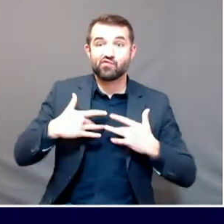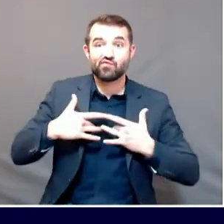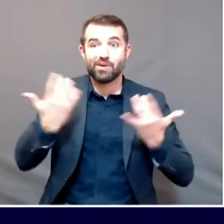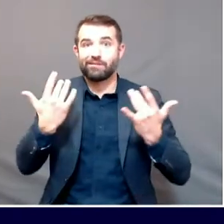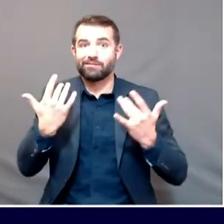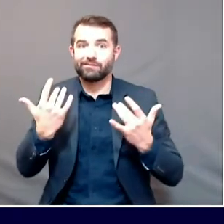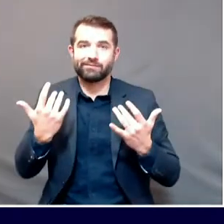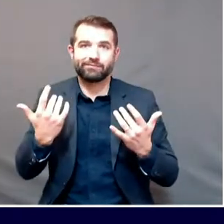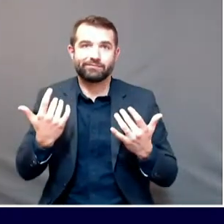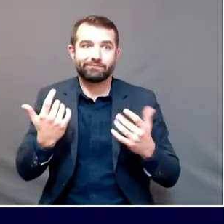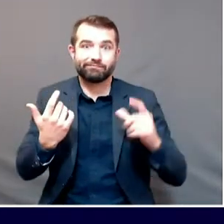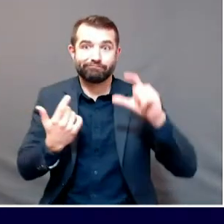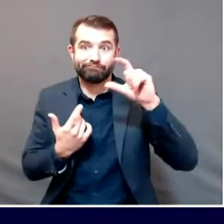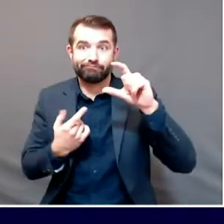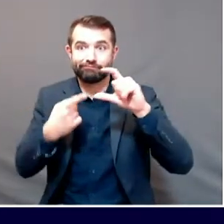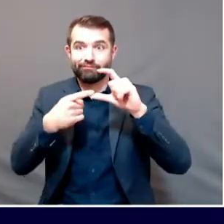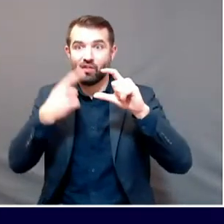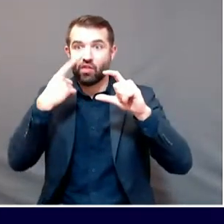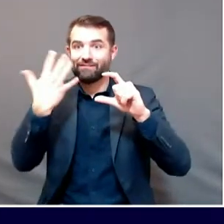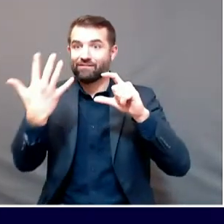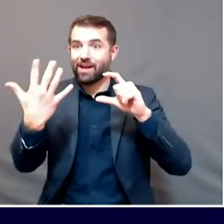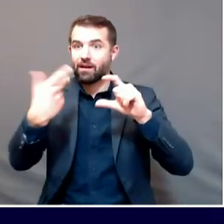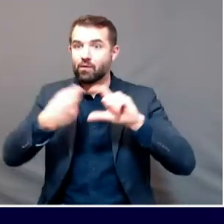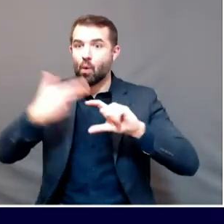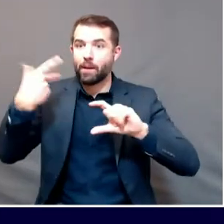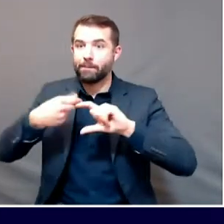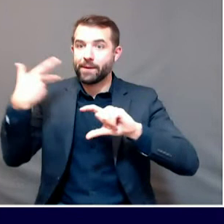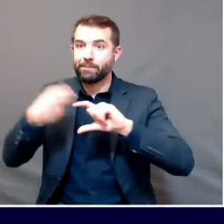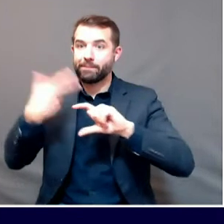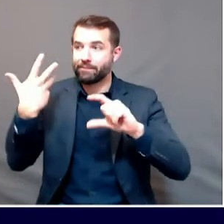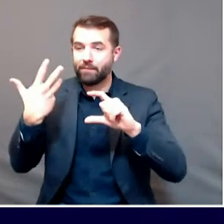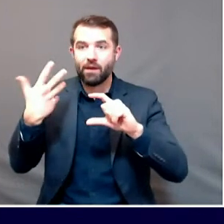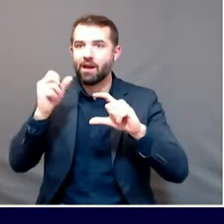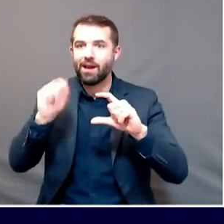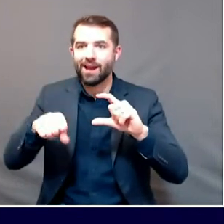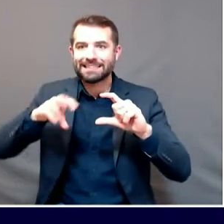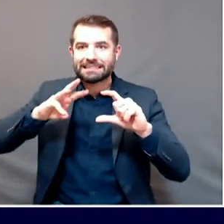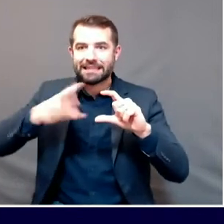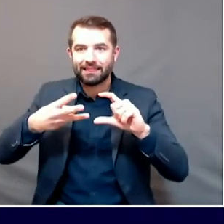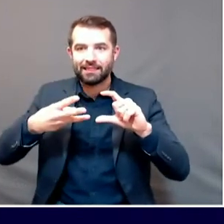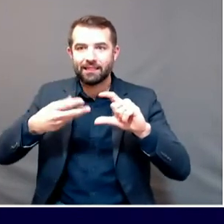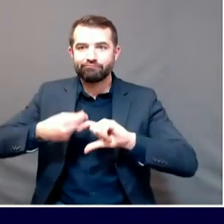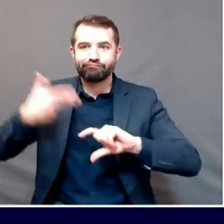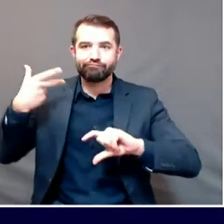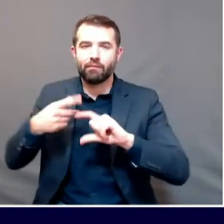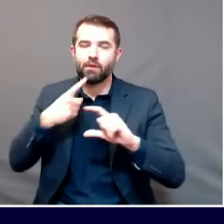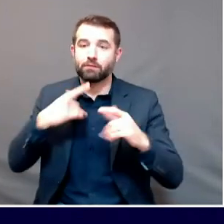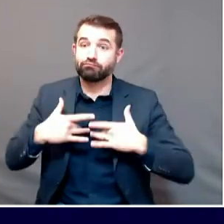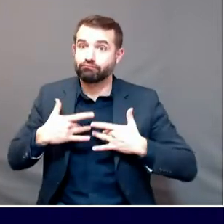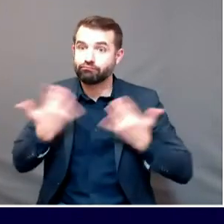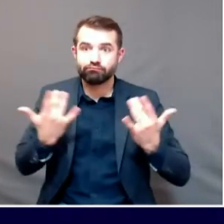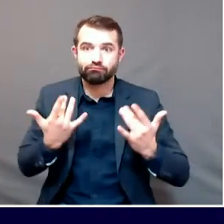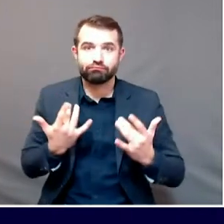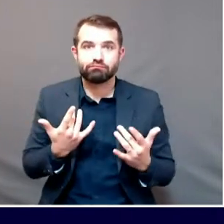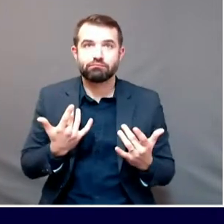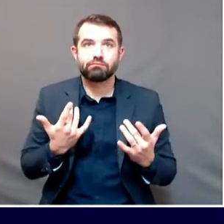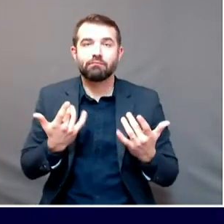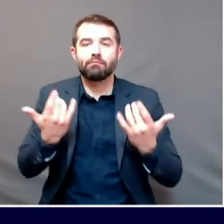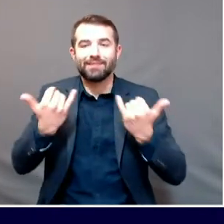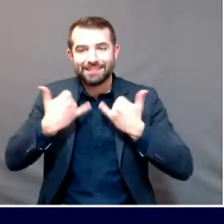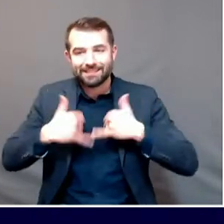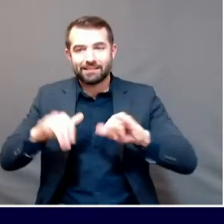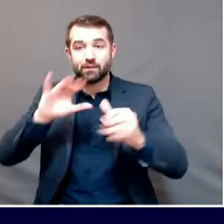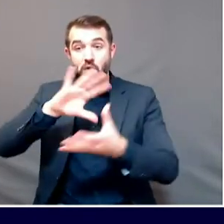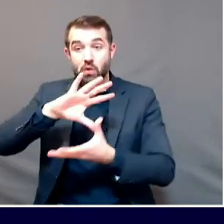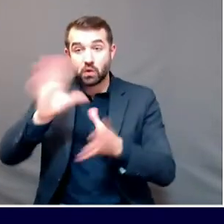vials, it doesn't make up for the 40% reduction that we got. We're still 20% down. Okay, thank you.